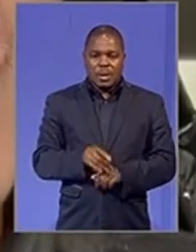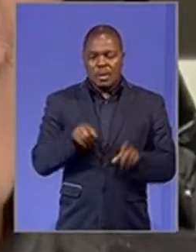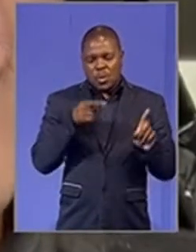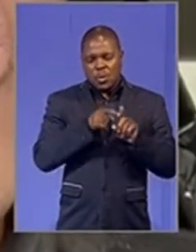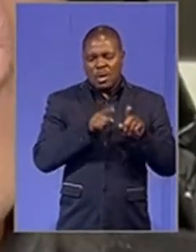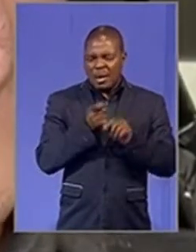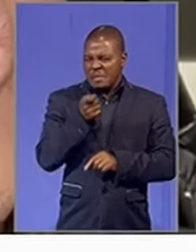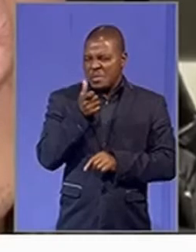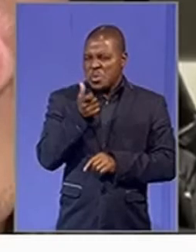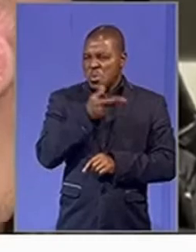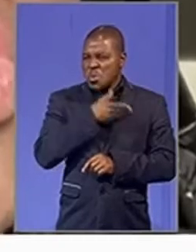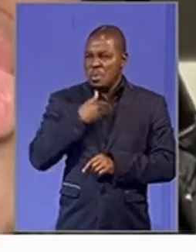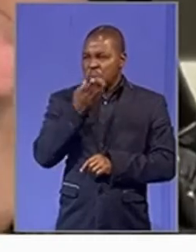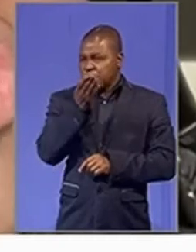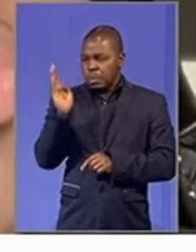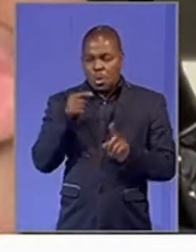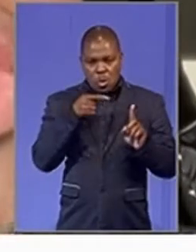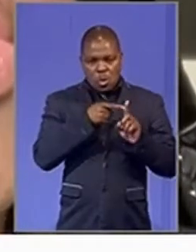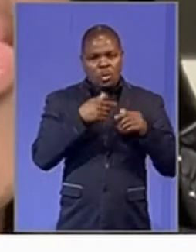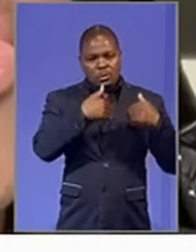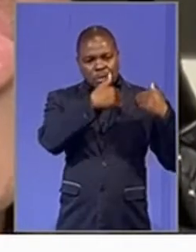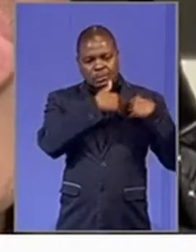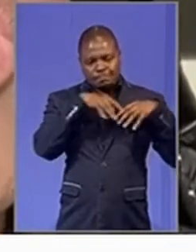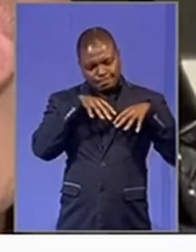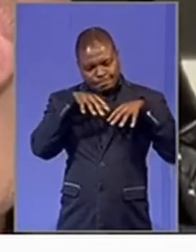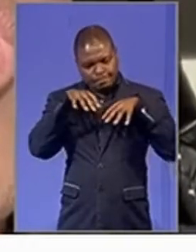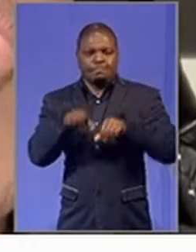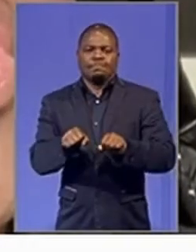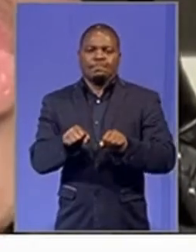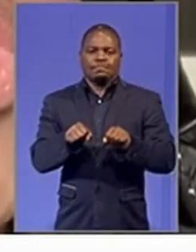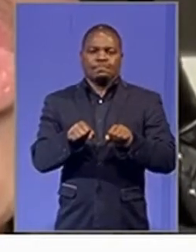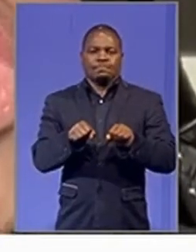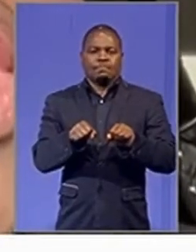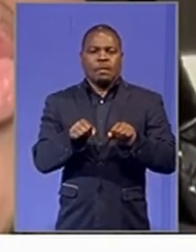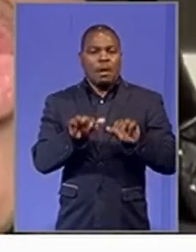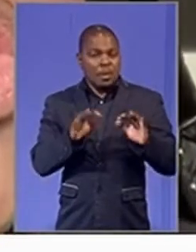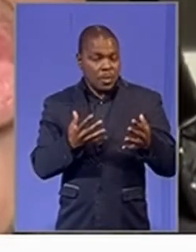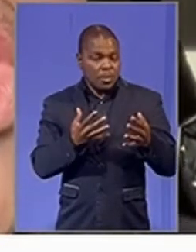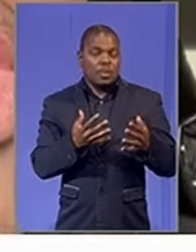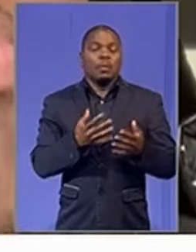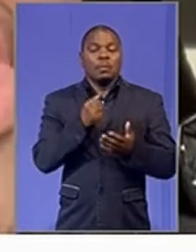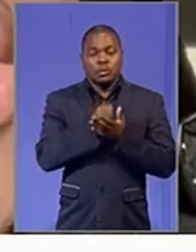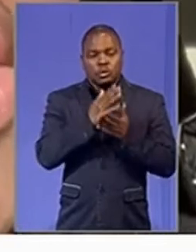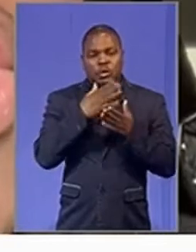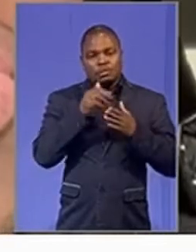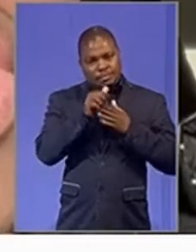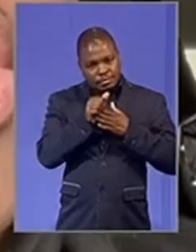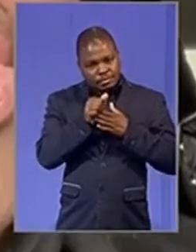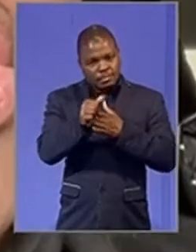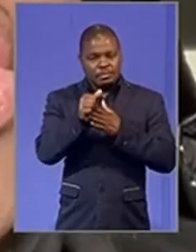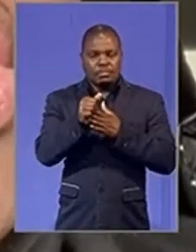women who took responsibility of taking charge and playing her